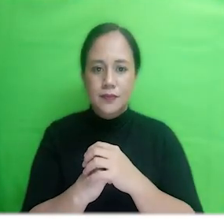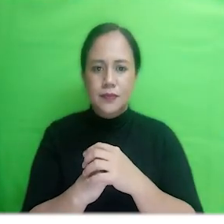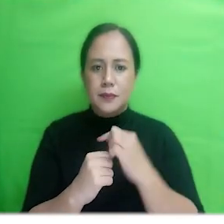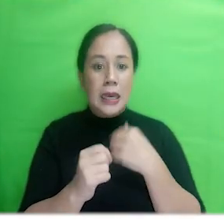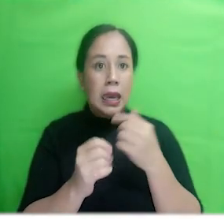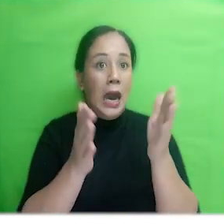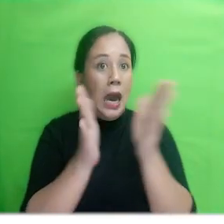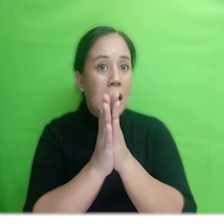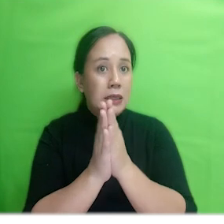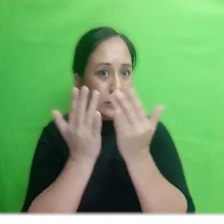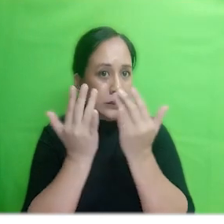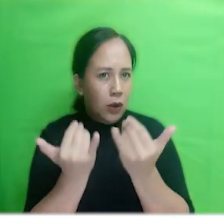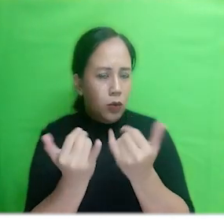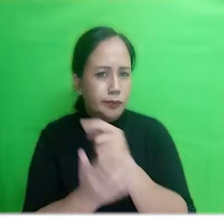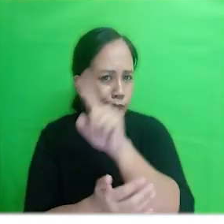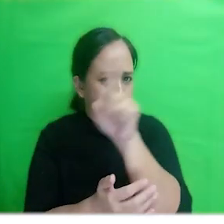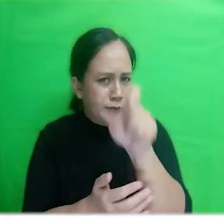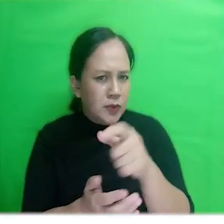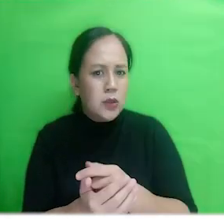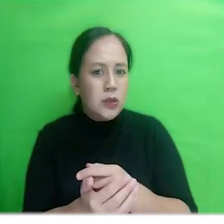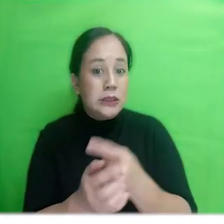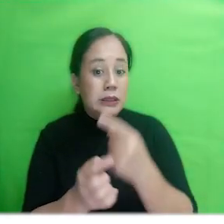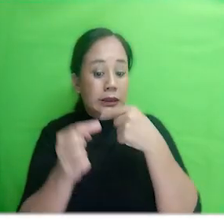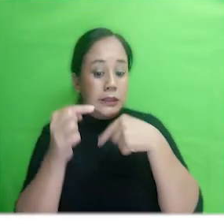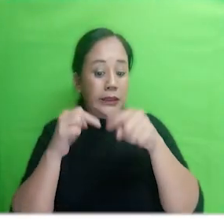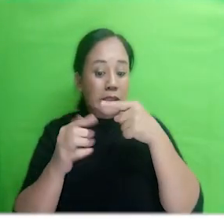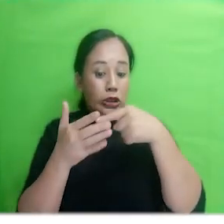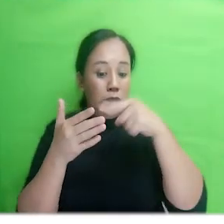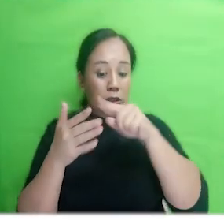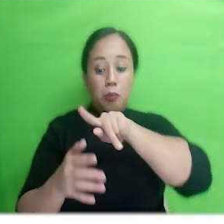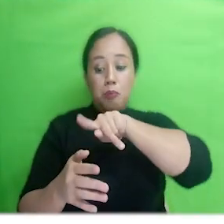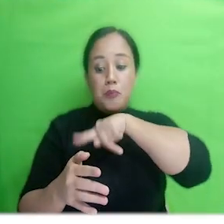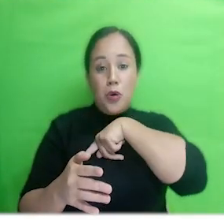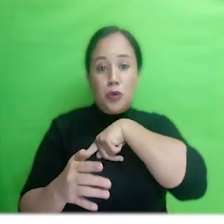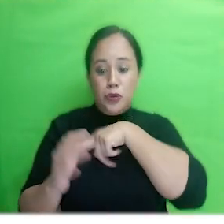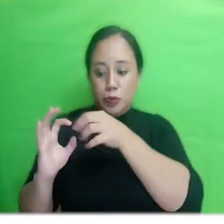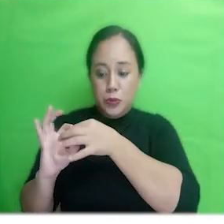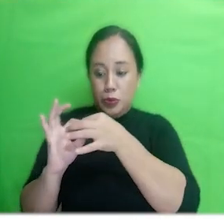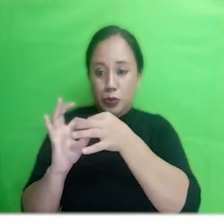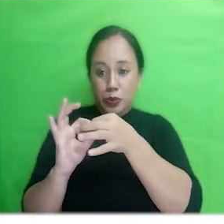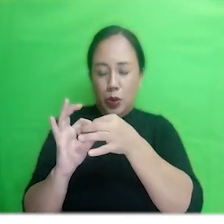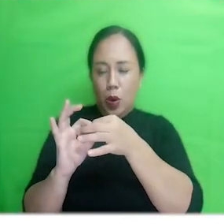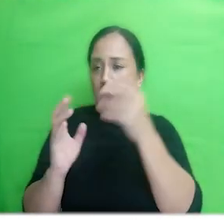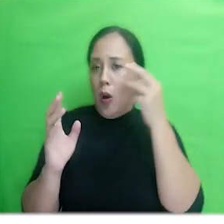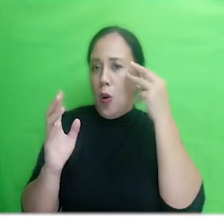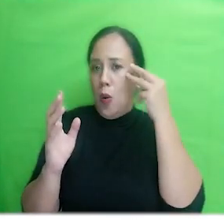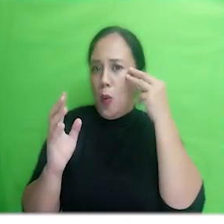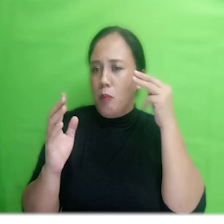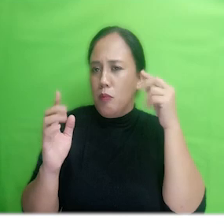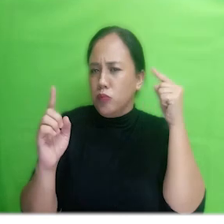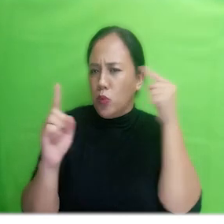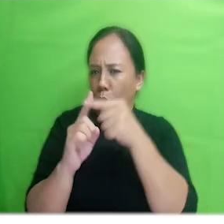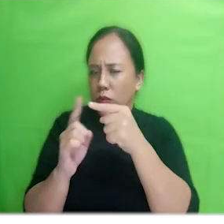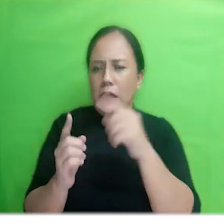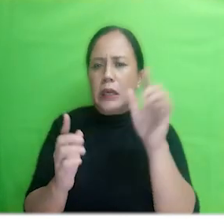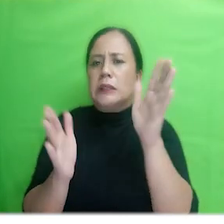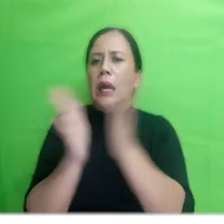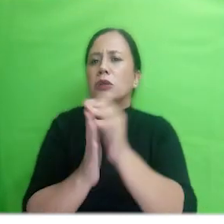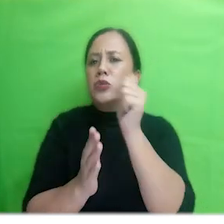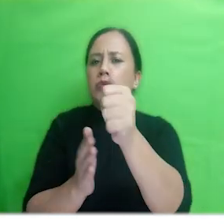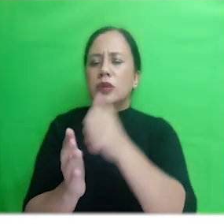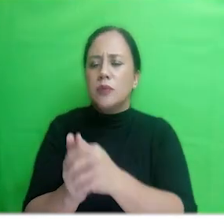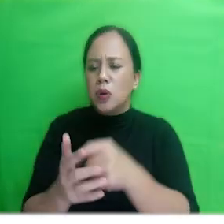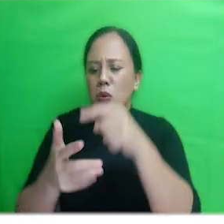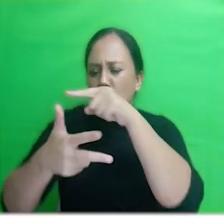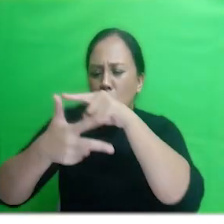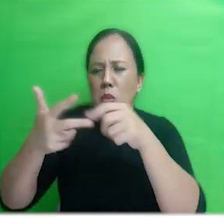I ask you now, revisit your personal baseline map of motives and ask yourself, which of